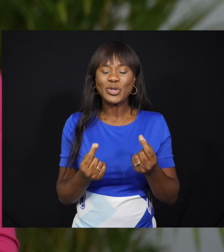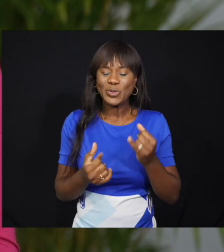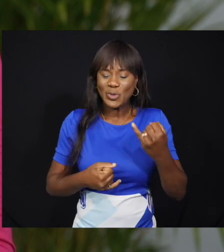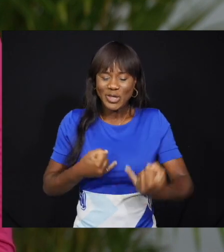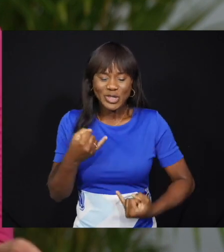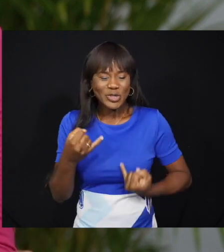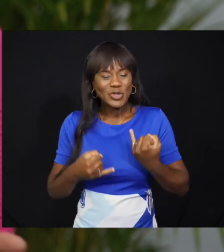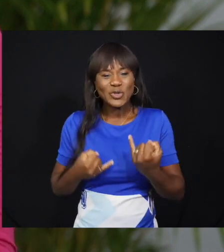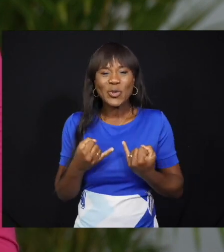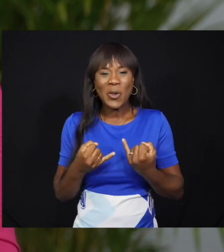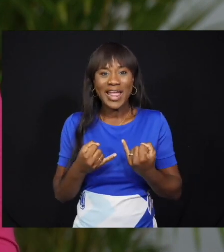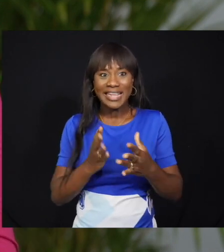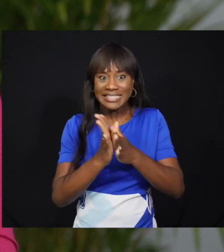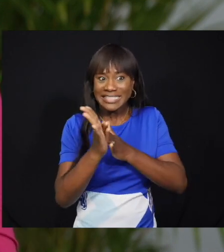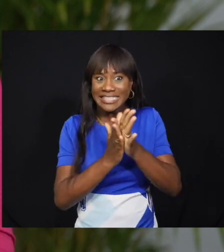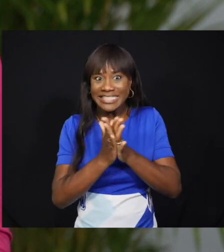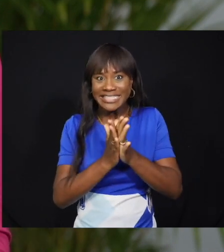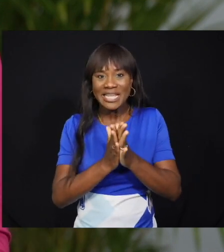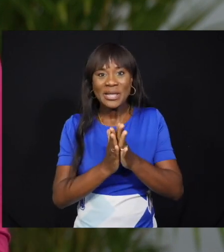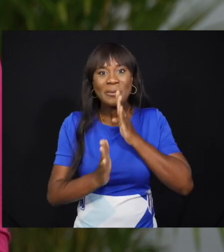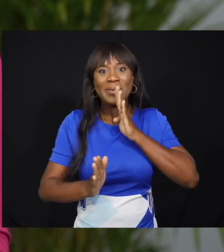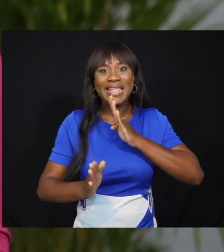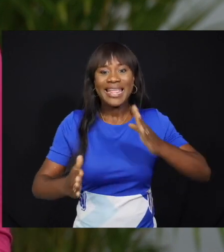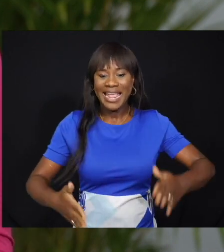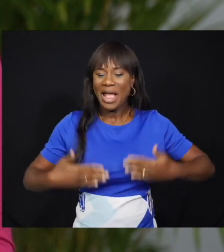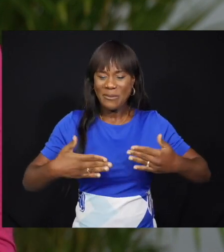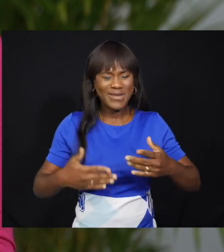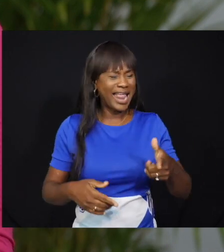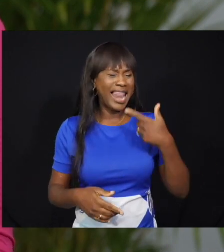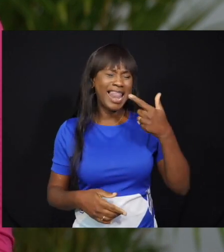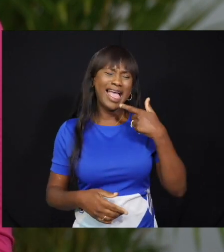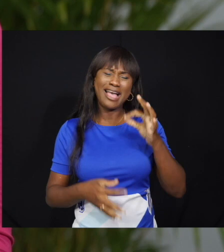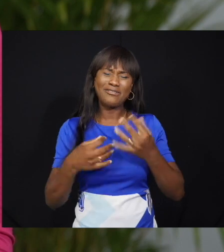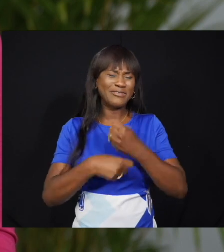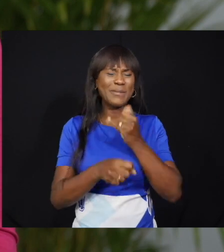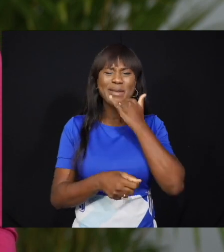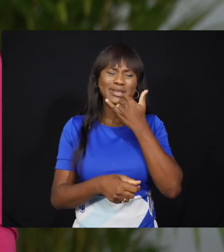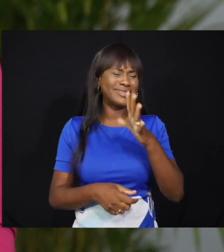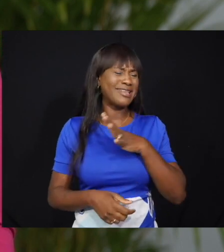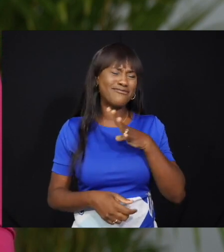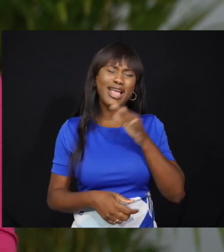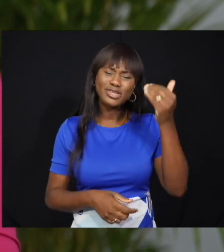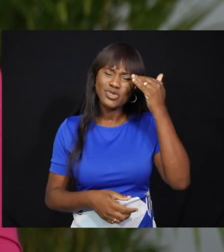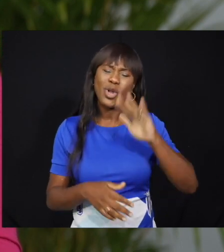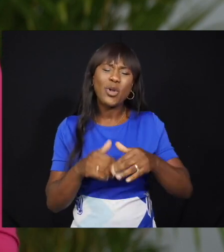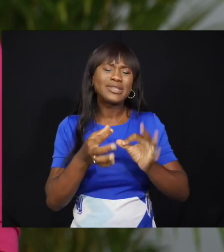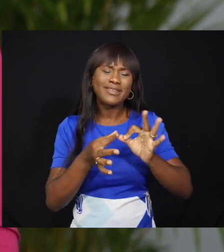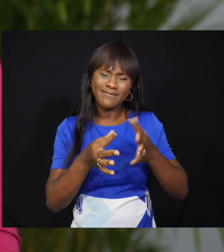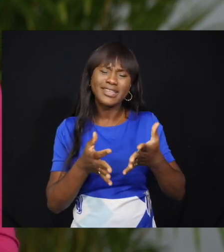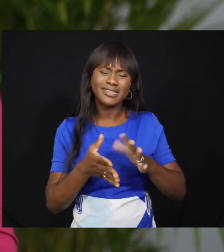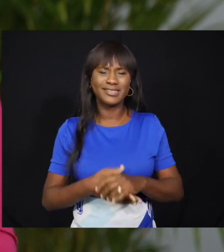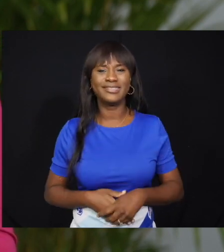joy, do it as adventure. Be happy when you make a mistake. Is you alone make the mistake and you know how to fix it, so it may